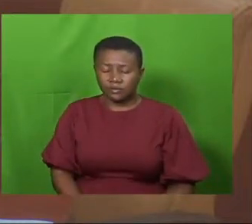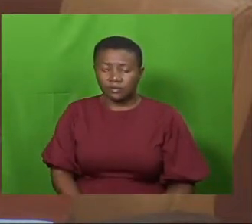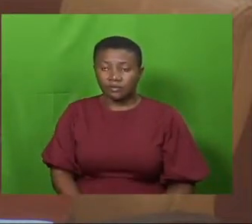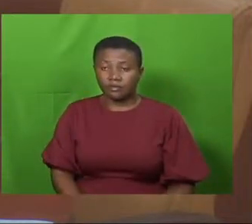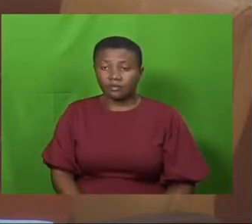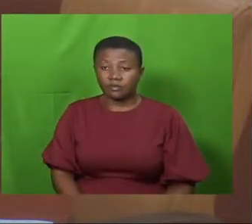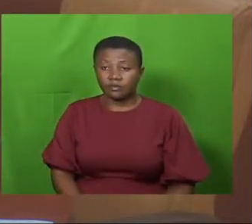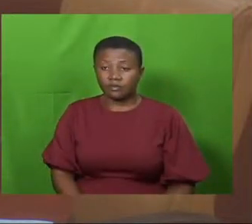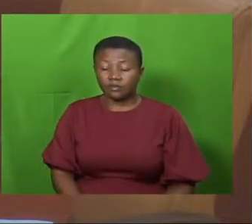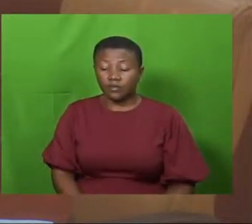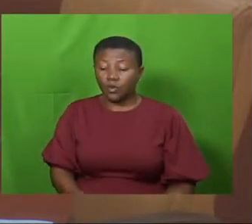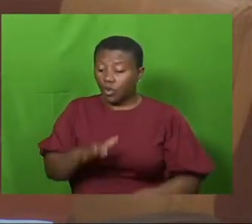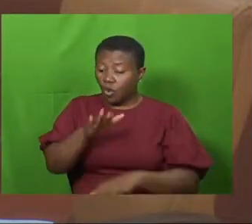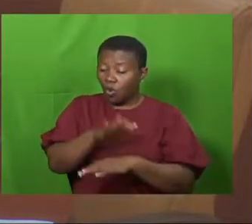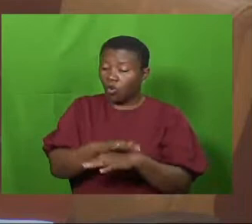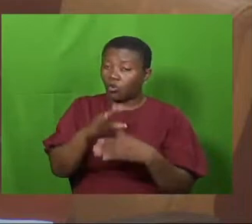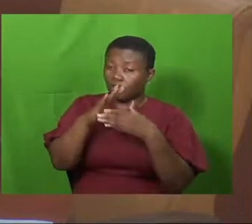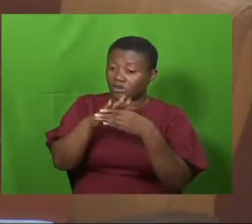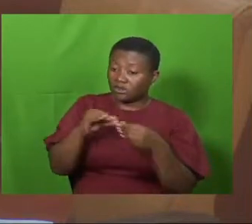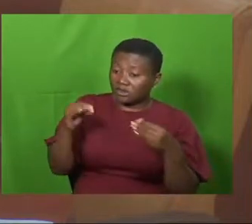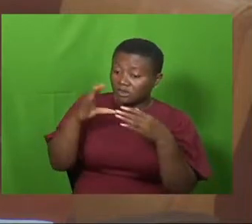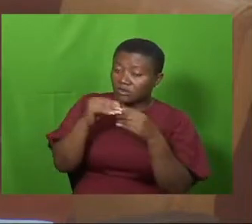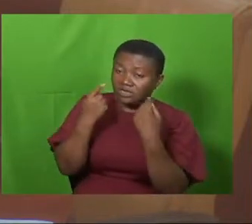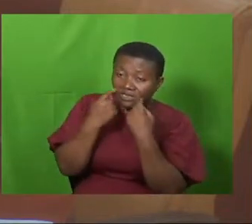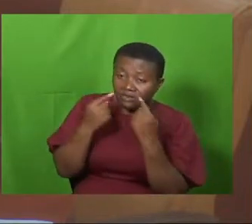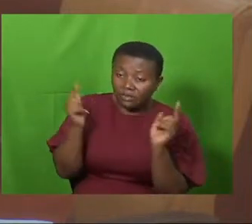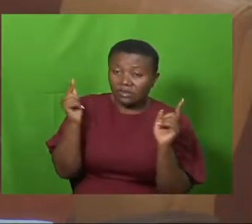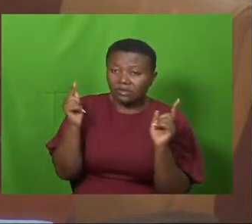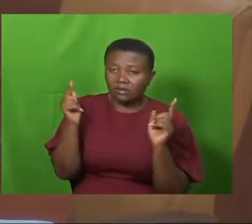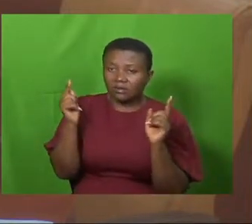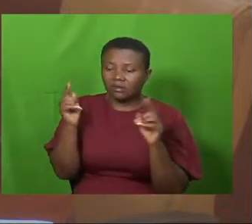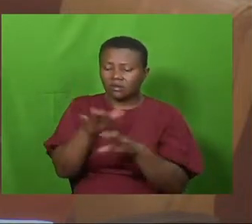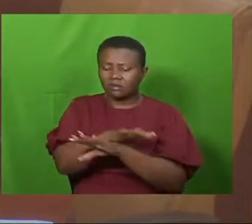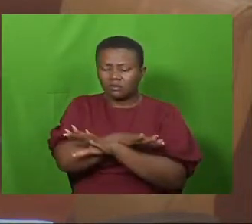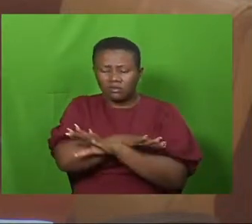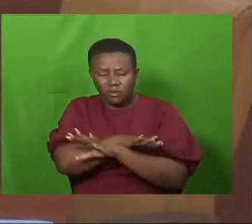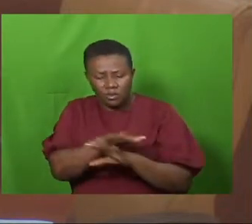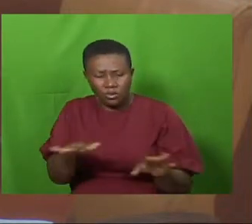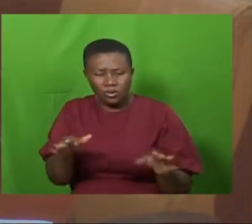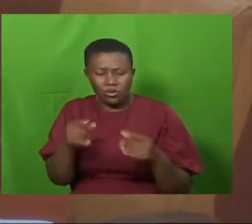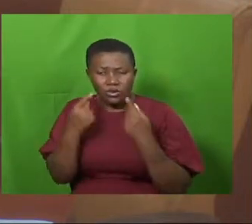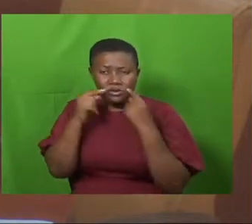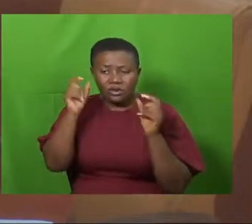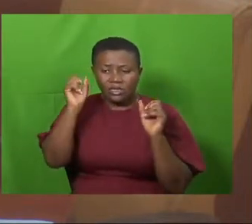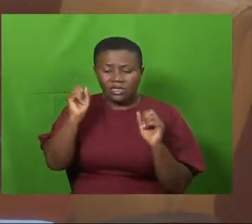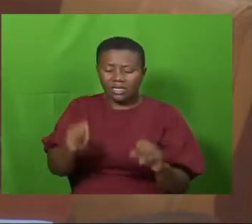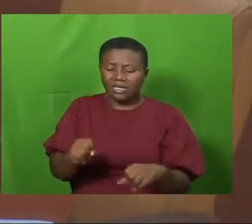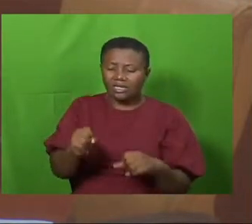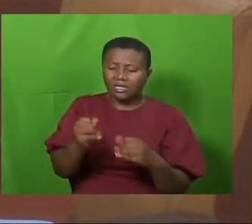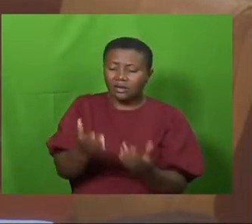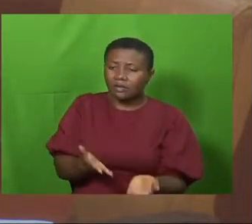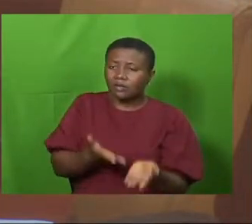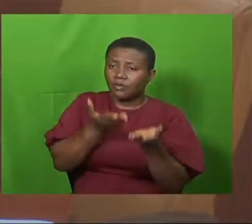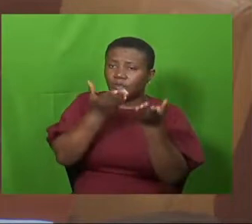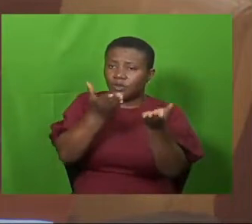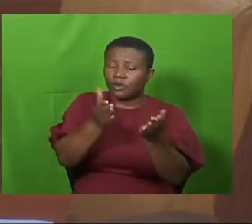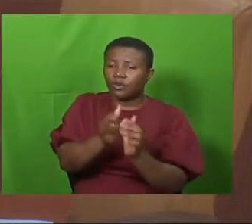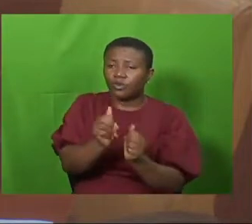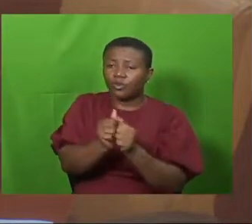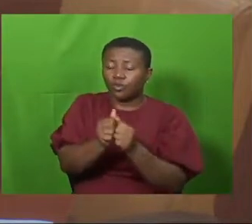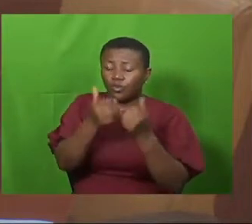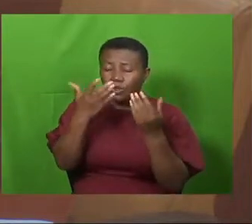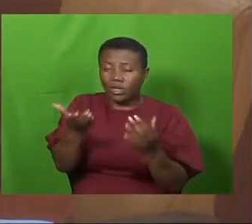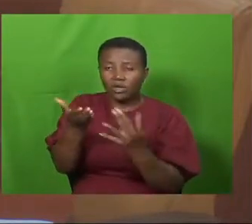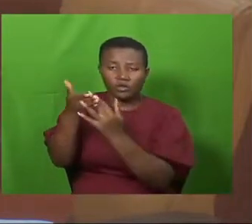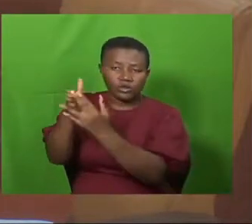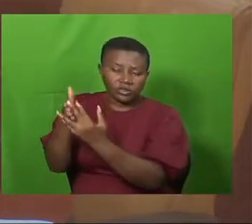on statements that are presented by this House, those statements can be presented without a copy being given to you and some being given to members. This